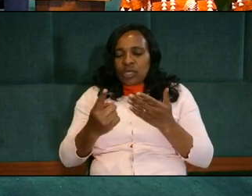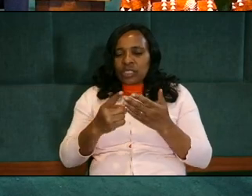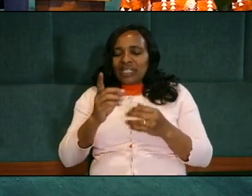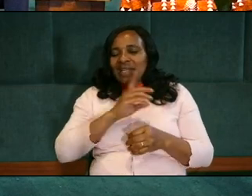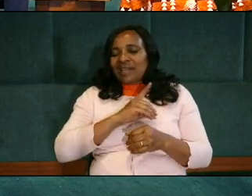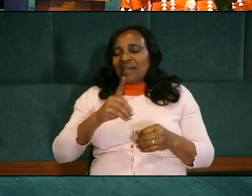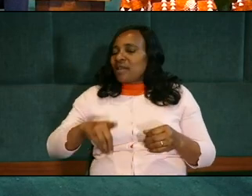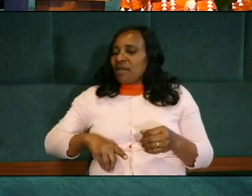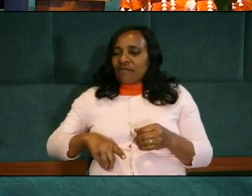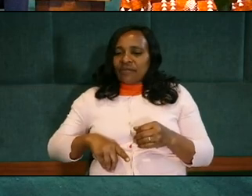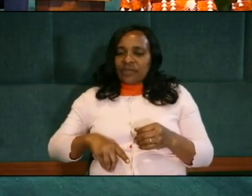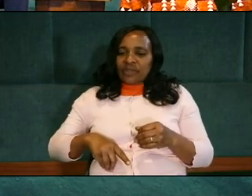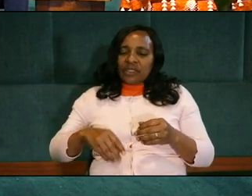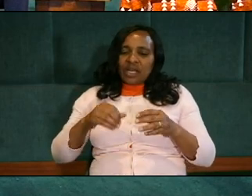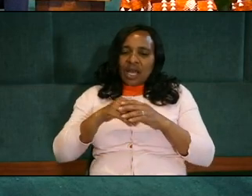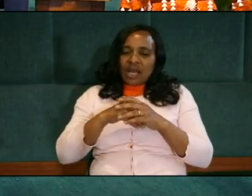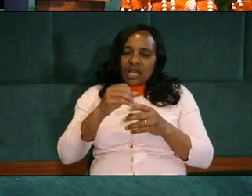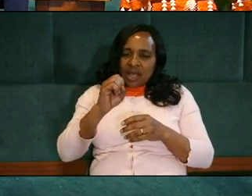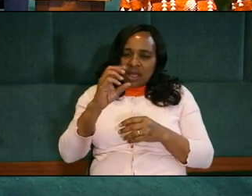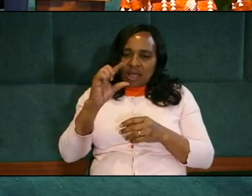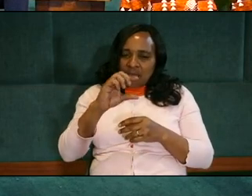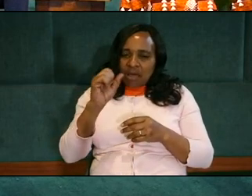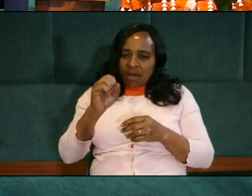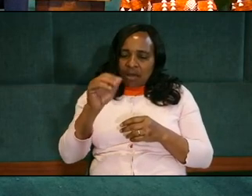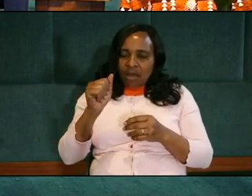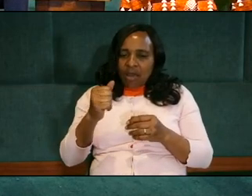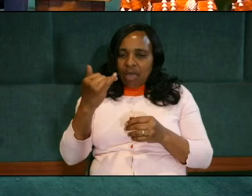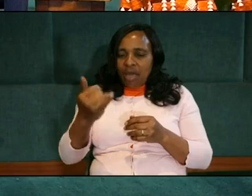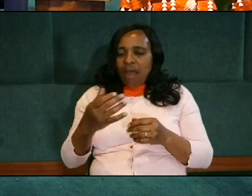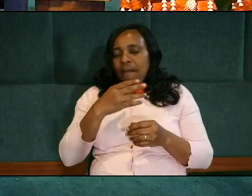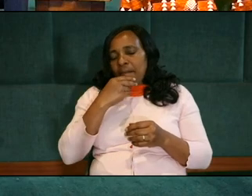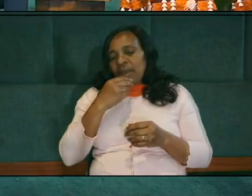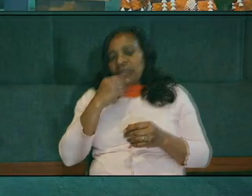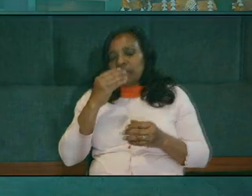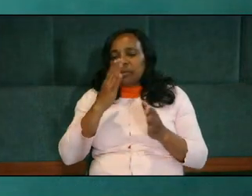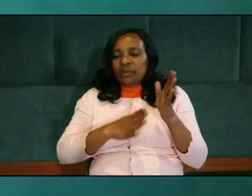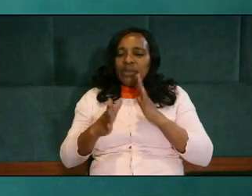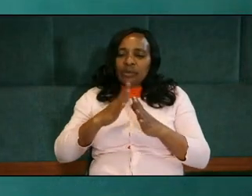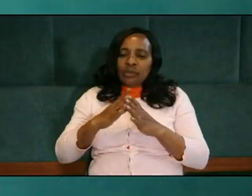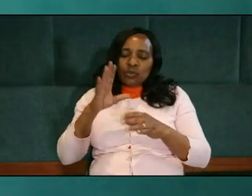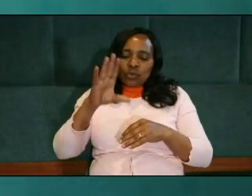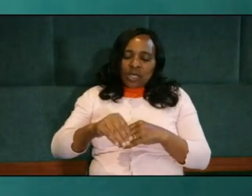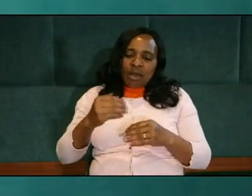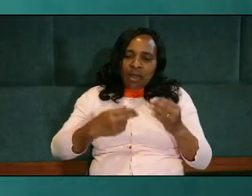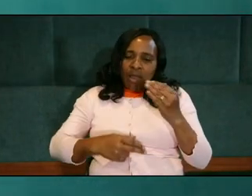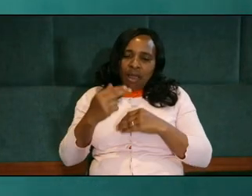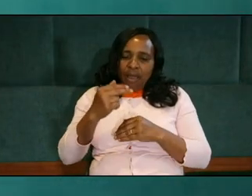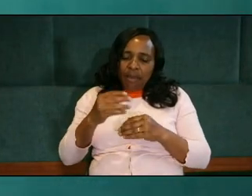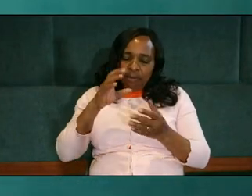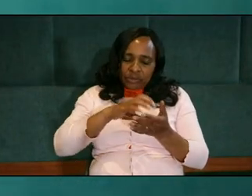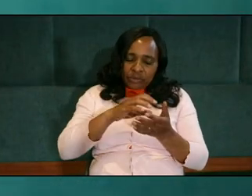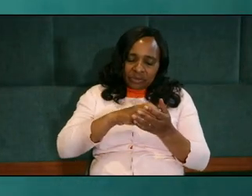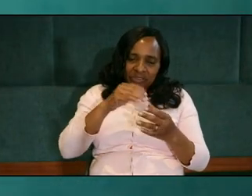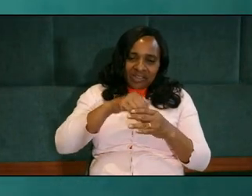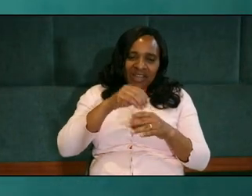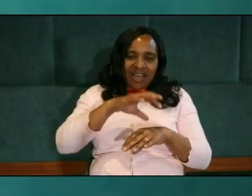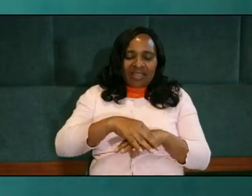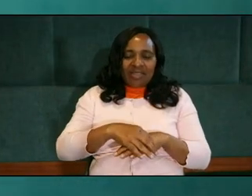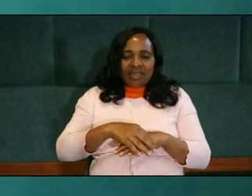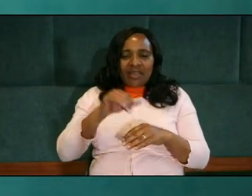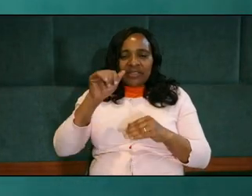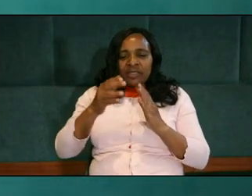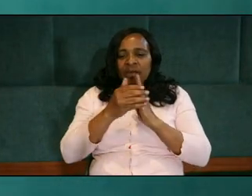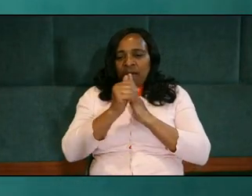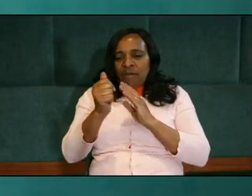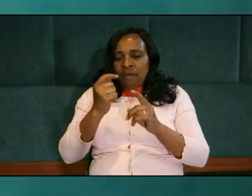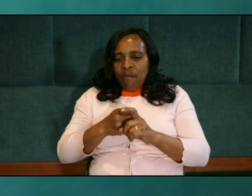David, in the beauty and vigor of his young manhood, was preparing to take a high position with the noblest of the earth. His talents as precious